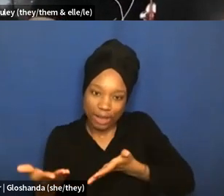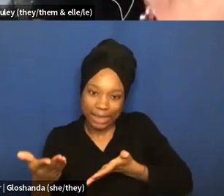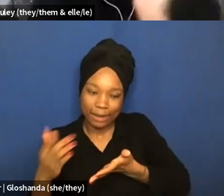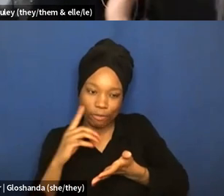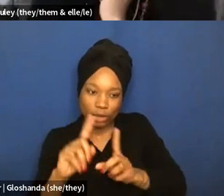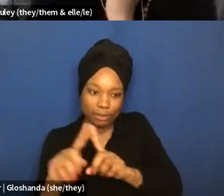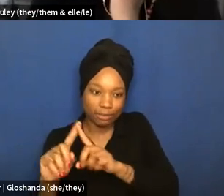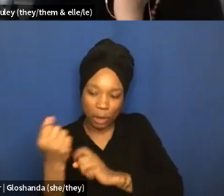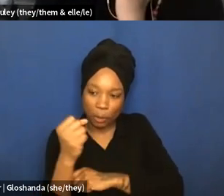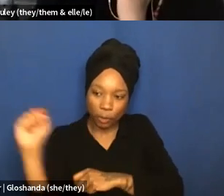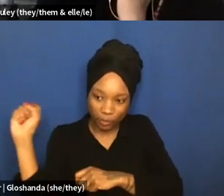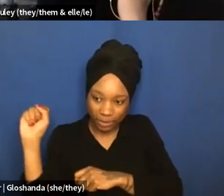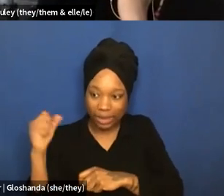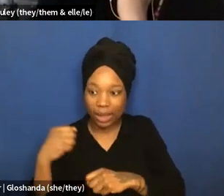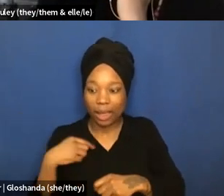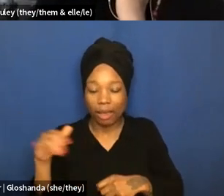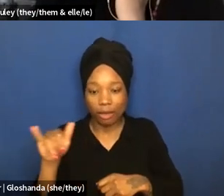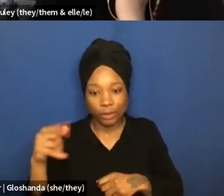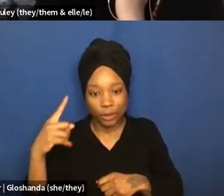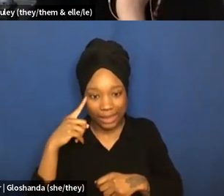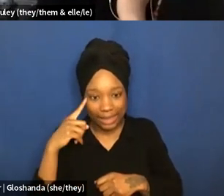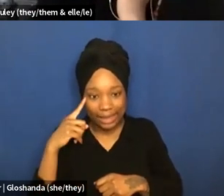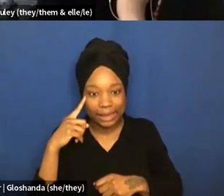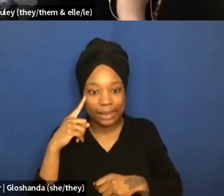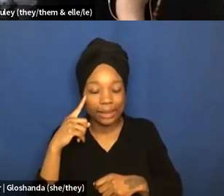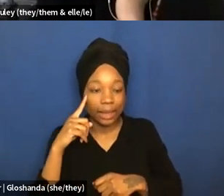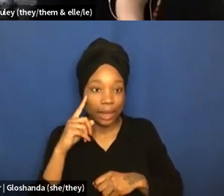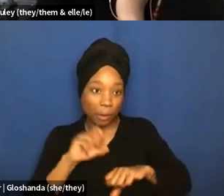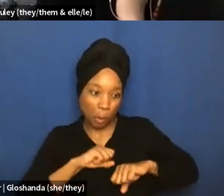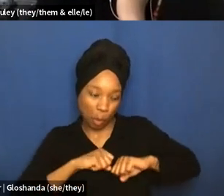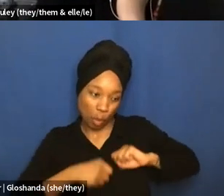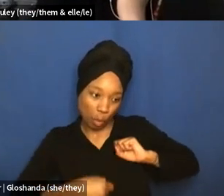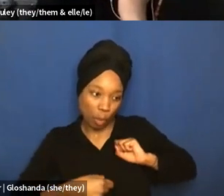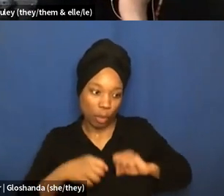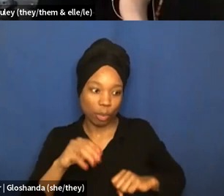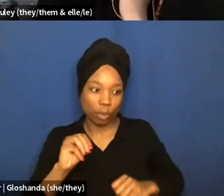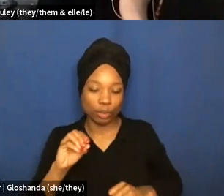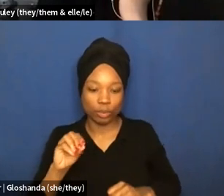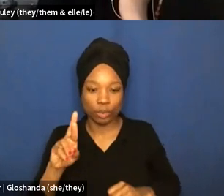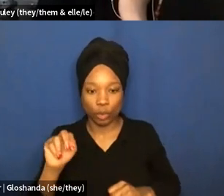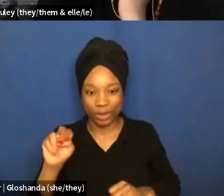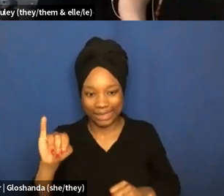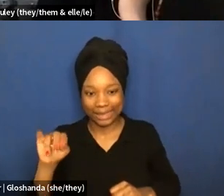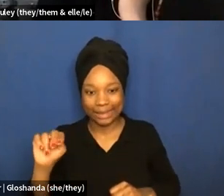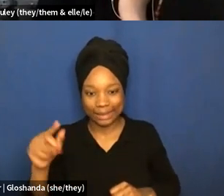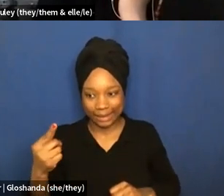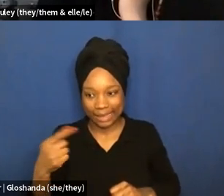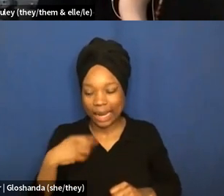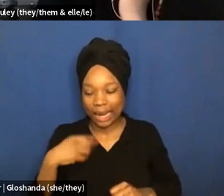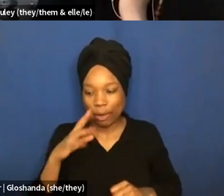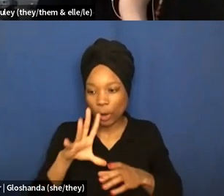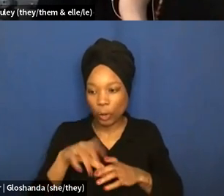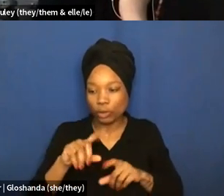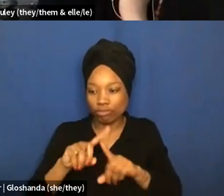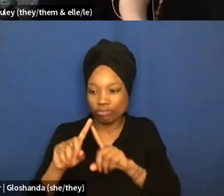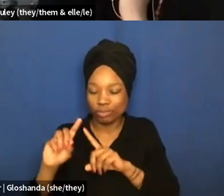think mourning, and I include chats, some links that will be included that, but the power of mourning, I think